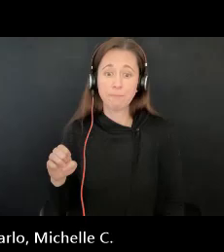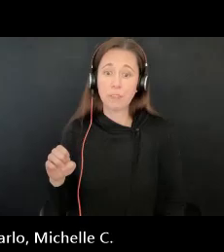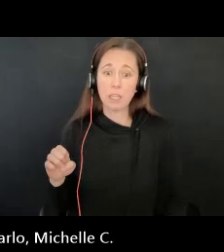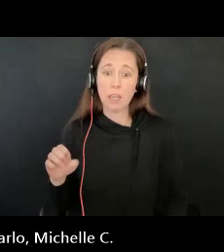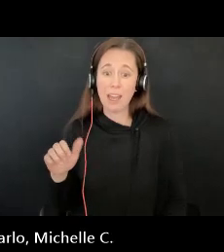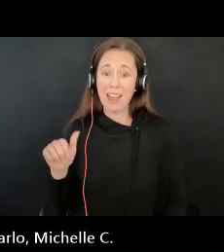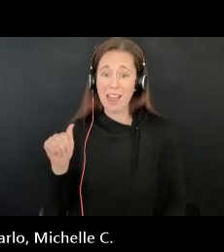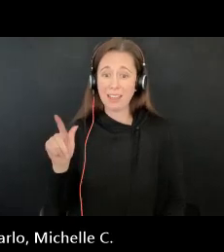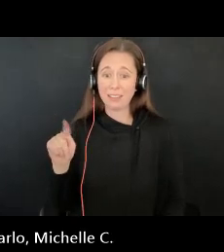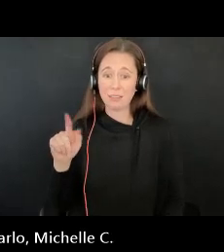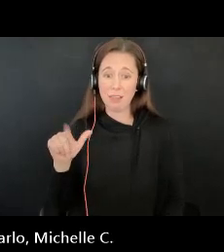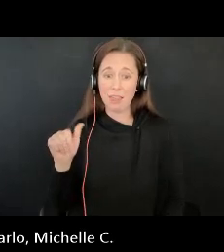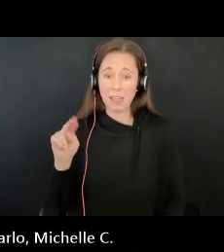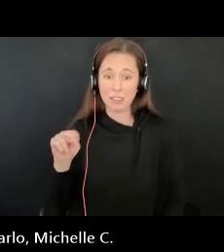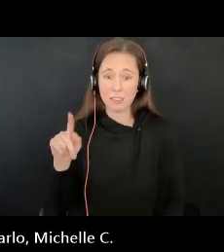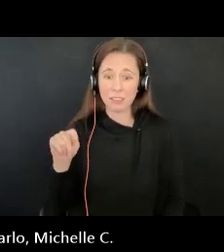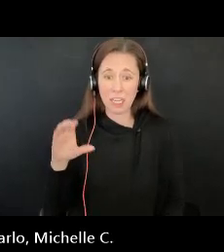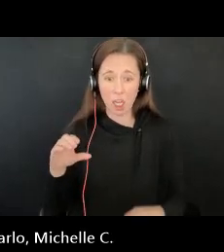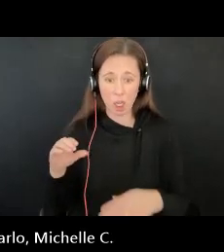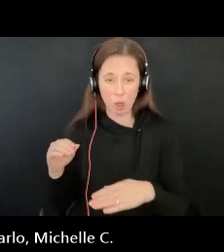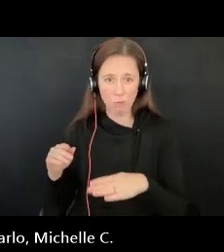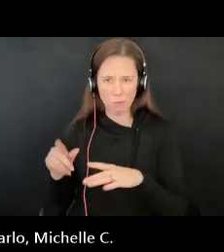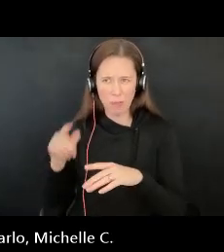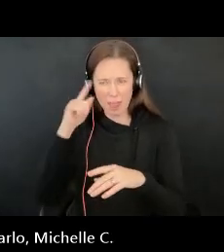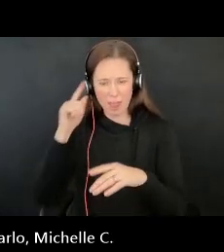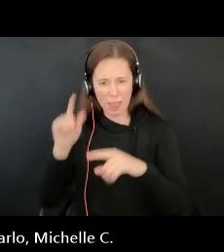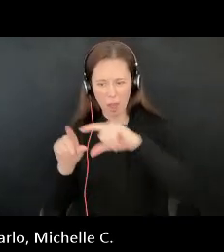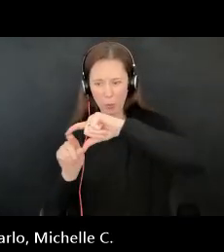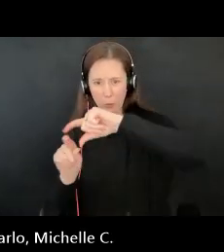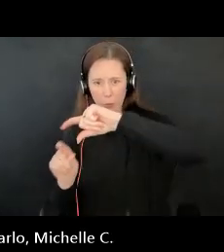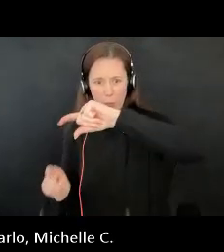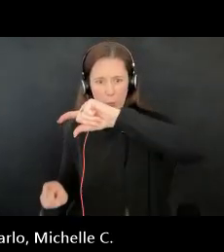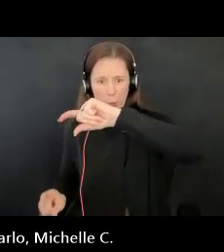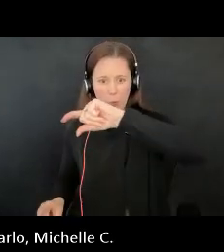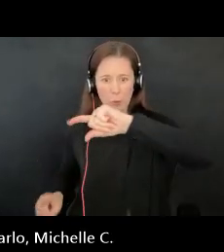the states of North Carolina, Virginia, I believe West Virginia, and Maryland.